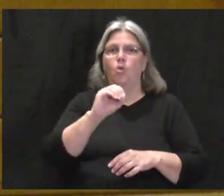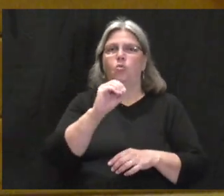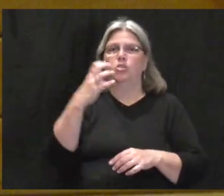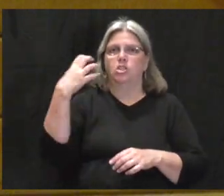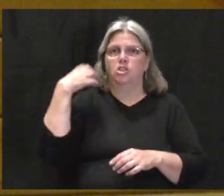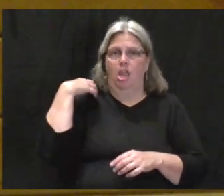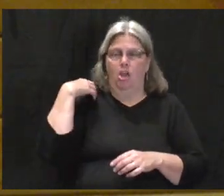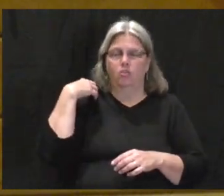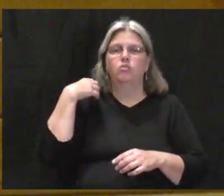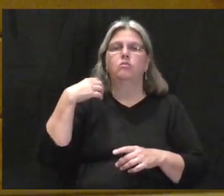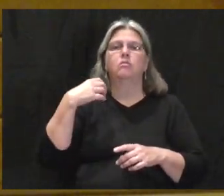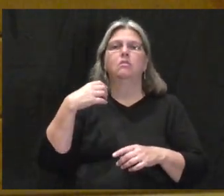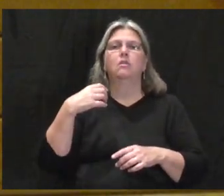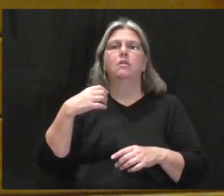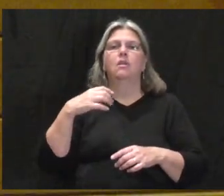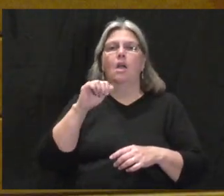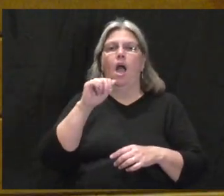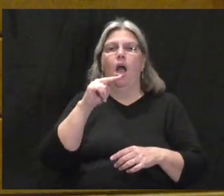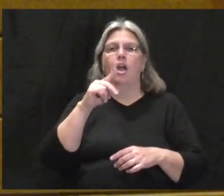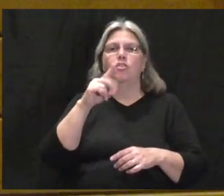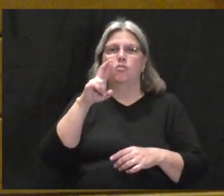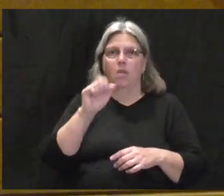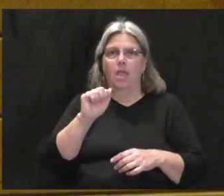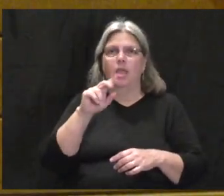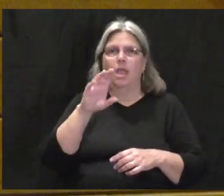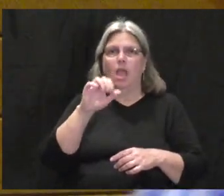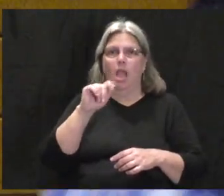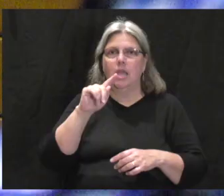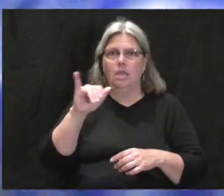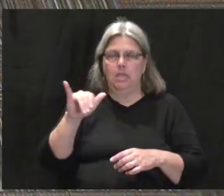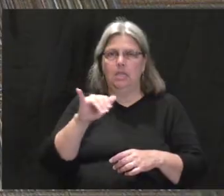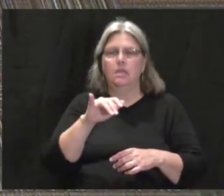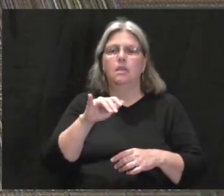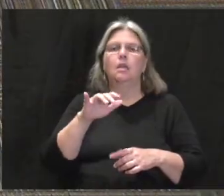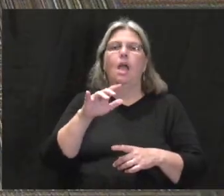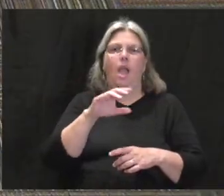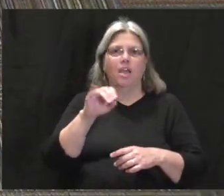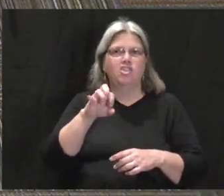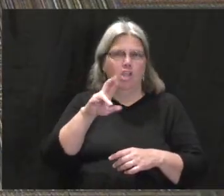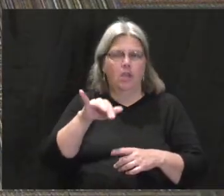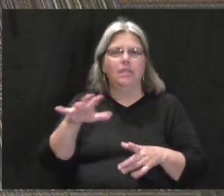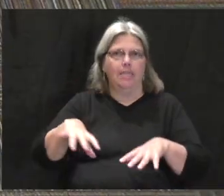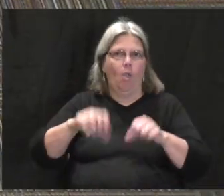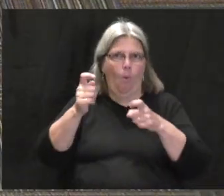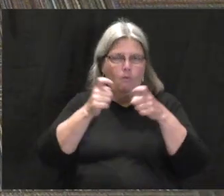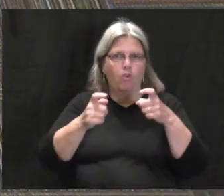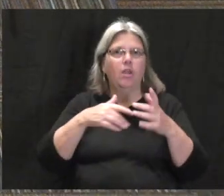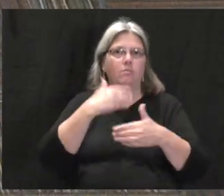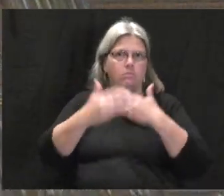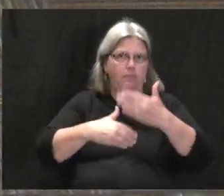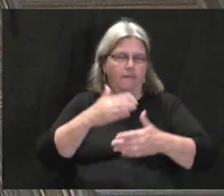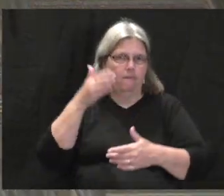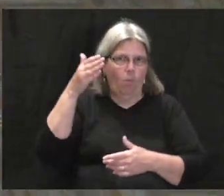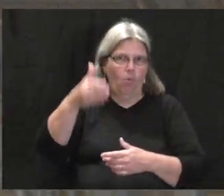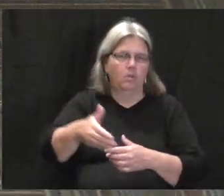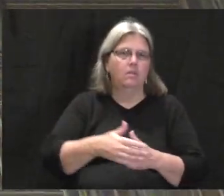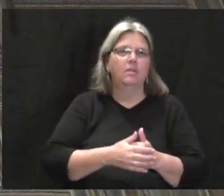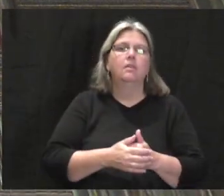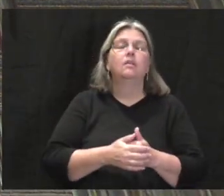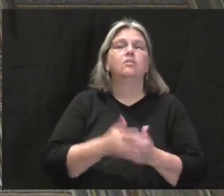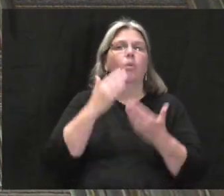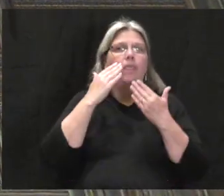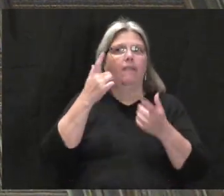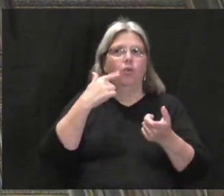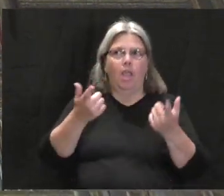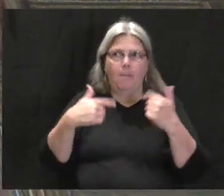Kroom and Andre Conti, take over at this point, and then we'll move the program forward. So again, thank you for being here this